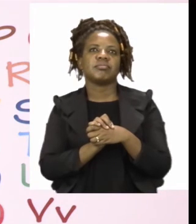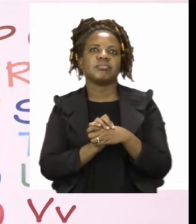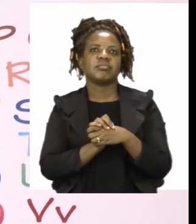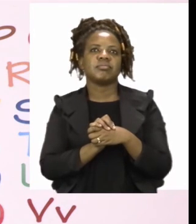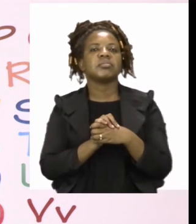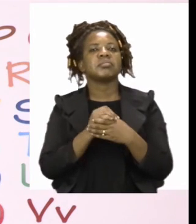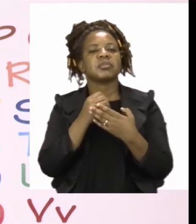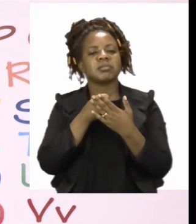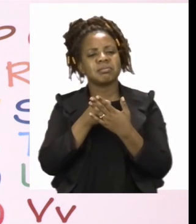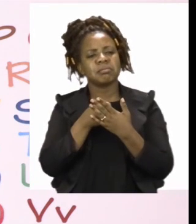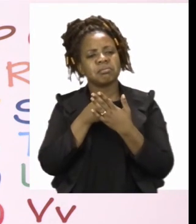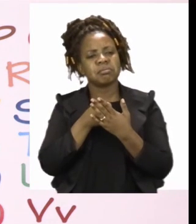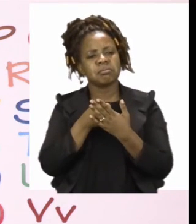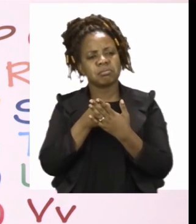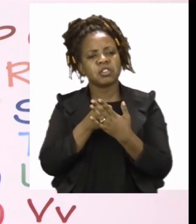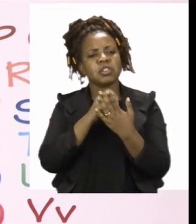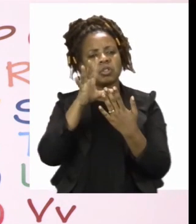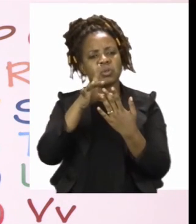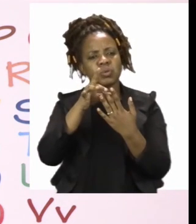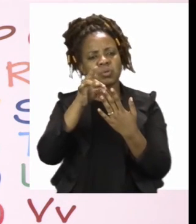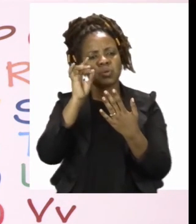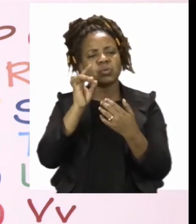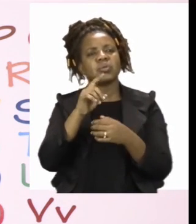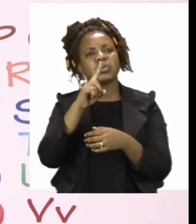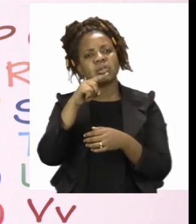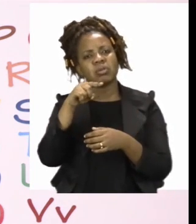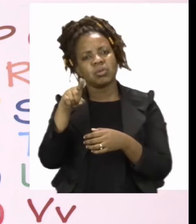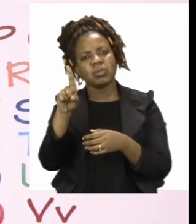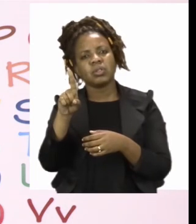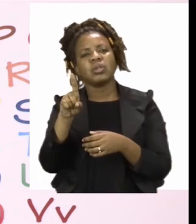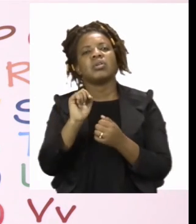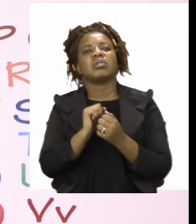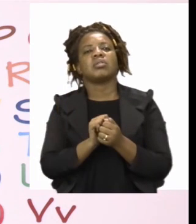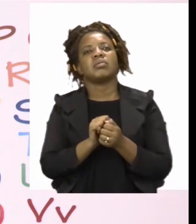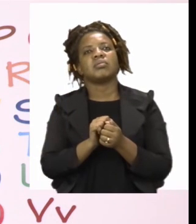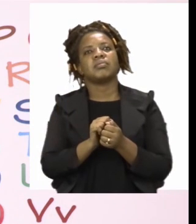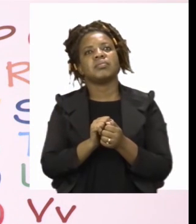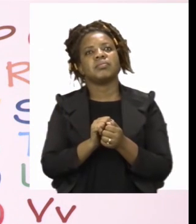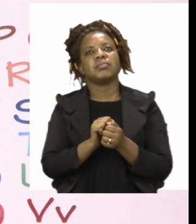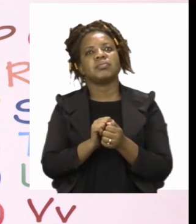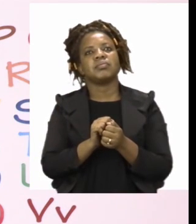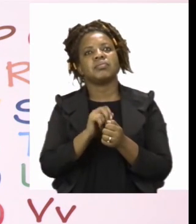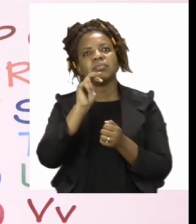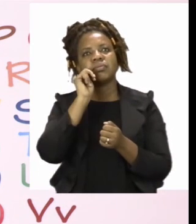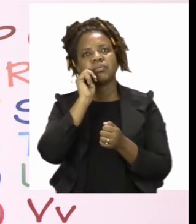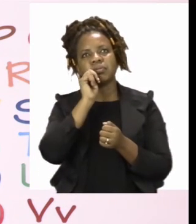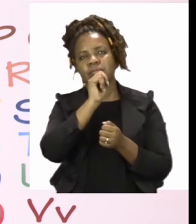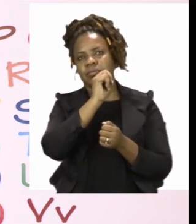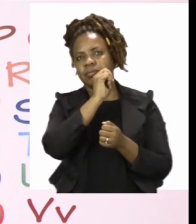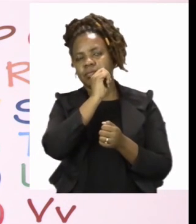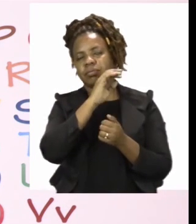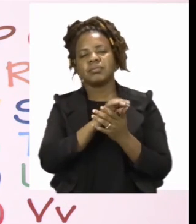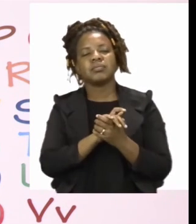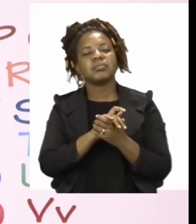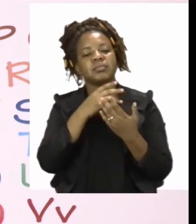very hard to find your irregular plural nouns. Take your time. Read your sentences three times